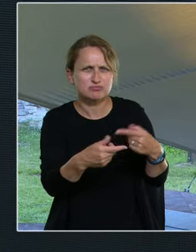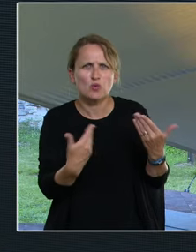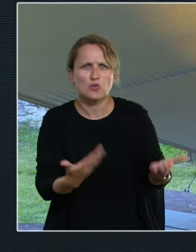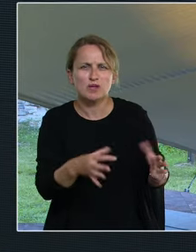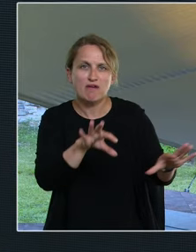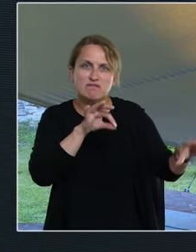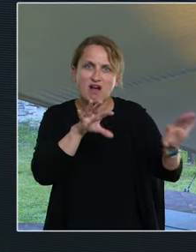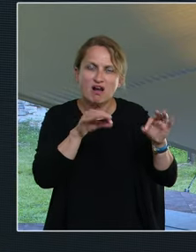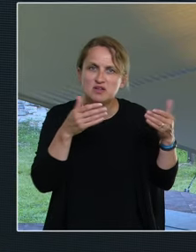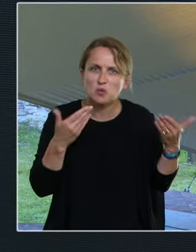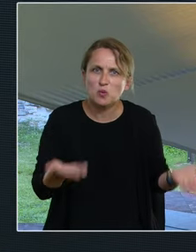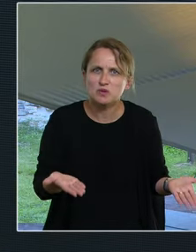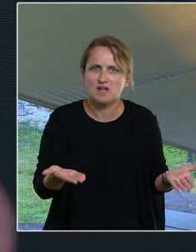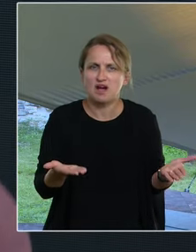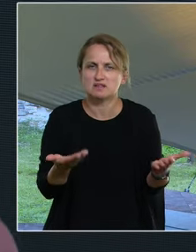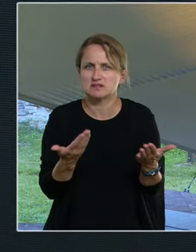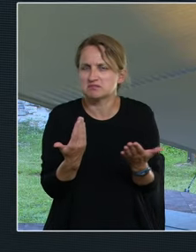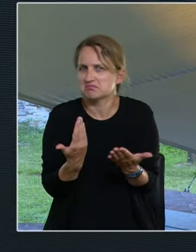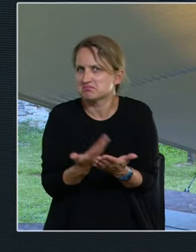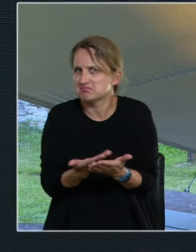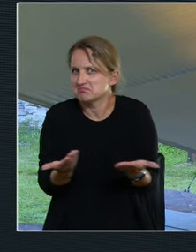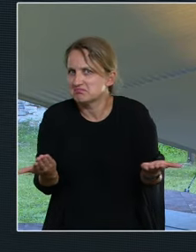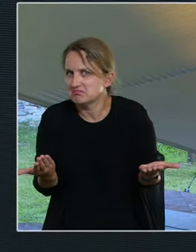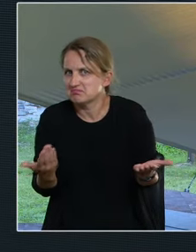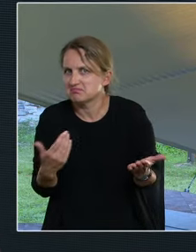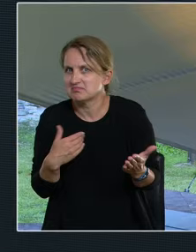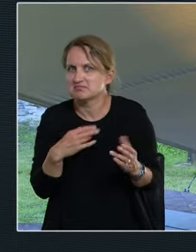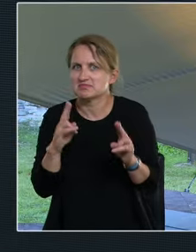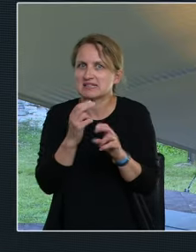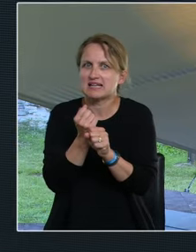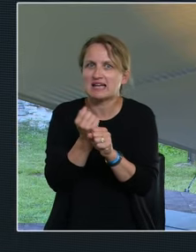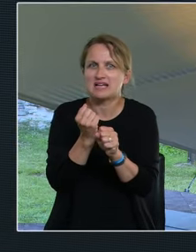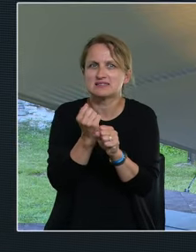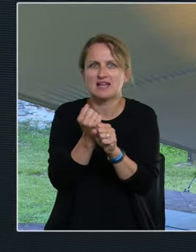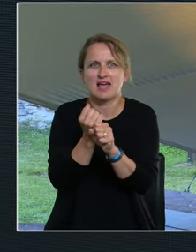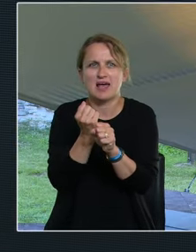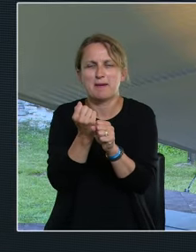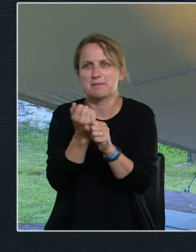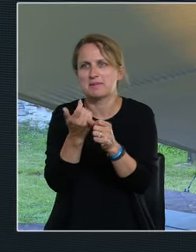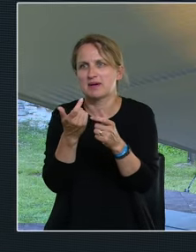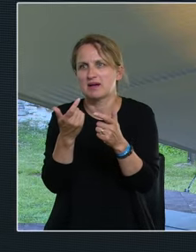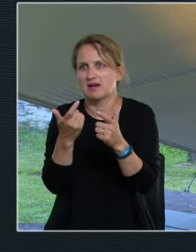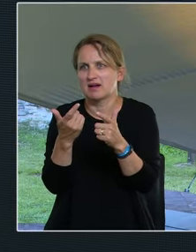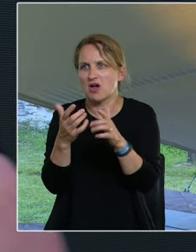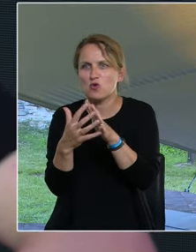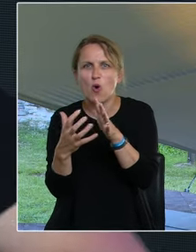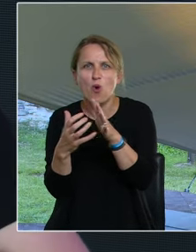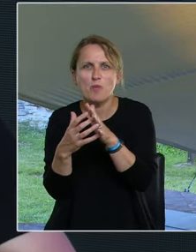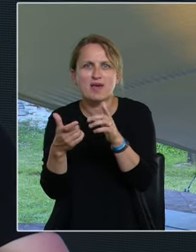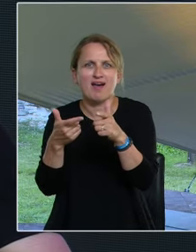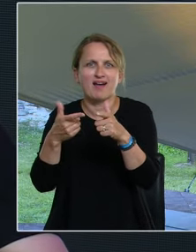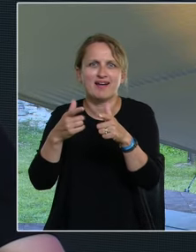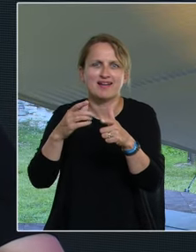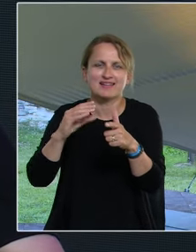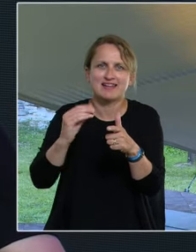and a big question for many artists as making those 5 copies of hand-signed DVDs in the box, authenticity.